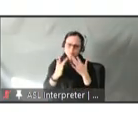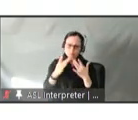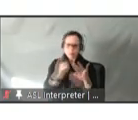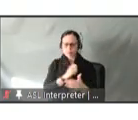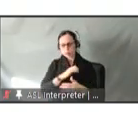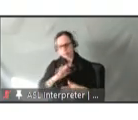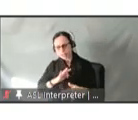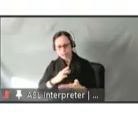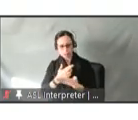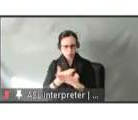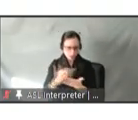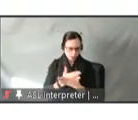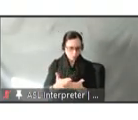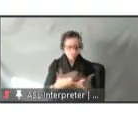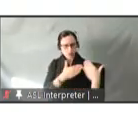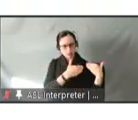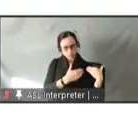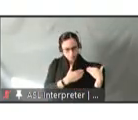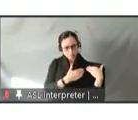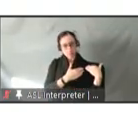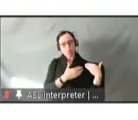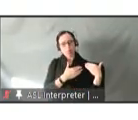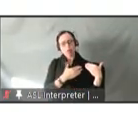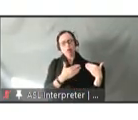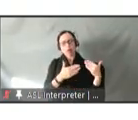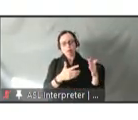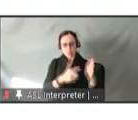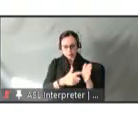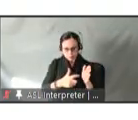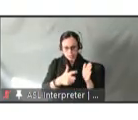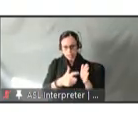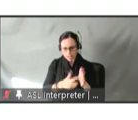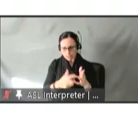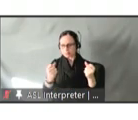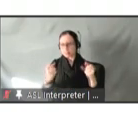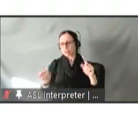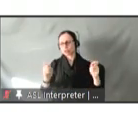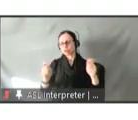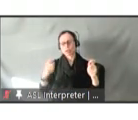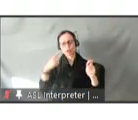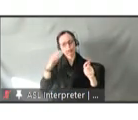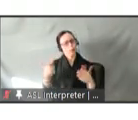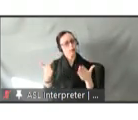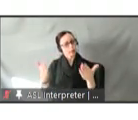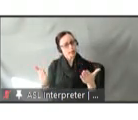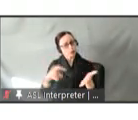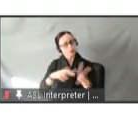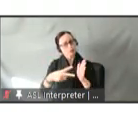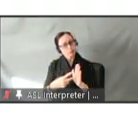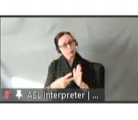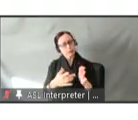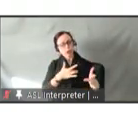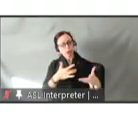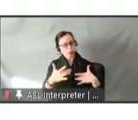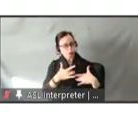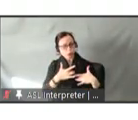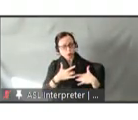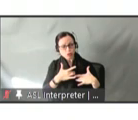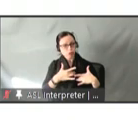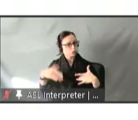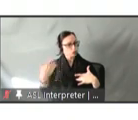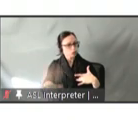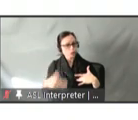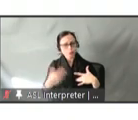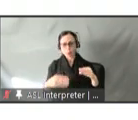resources, increased workload and public demand, and continuous changes in recommendations has increased some of the concerns from pharmacy providers and